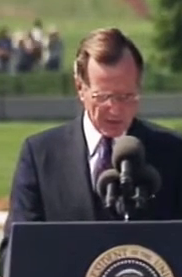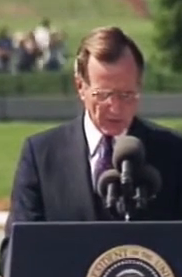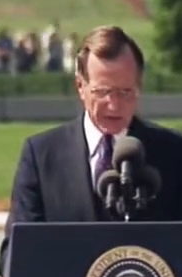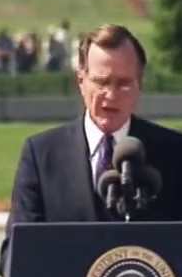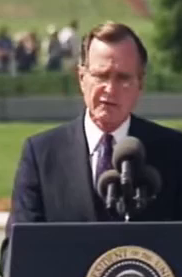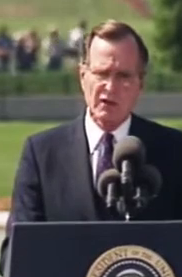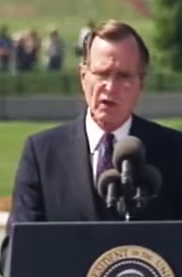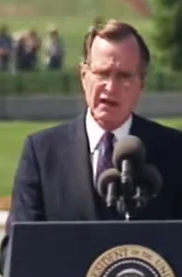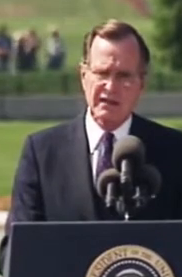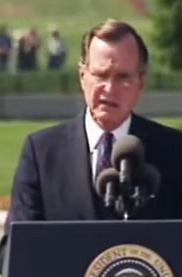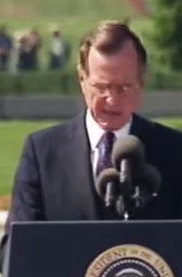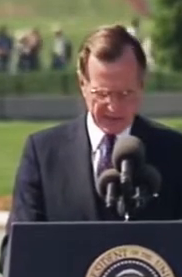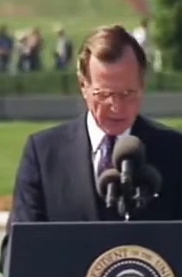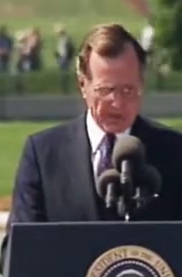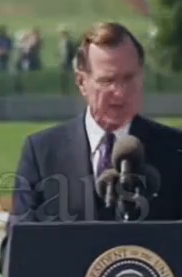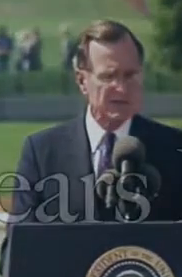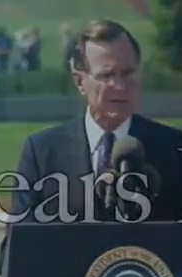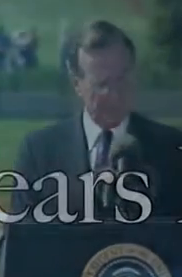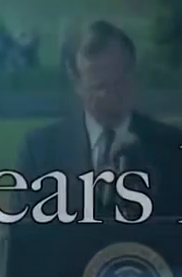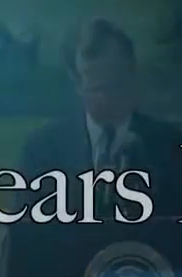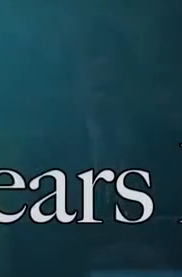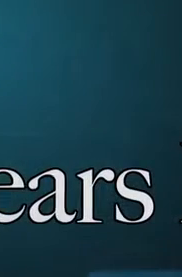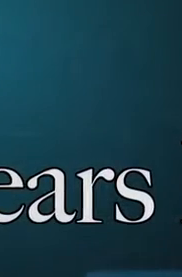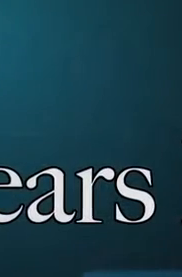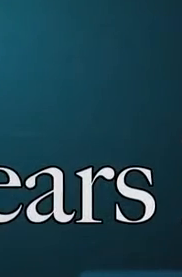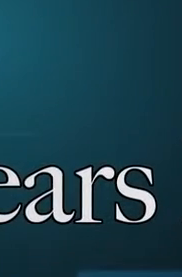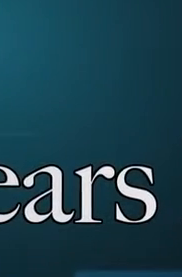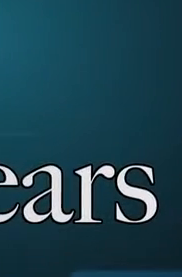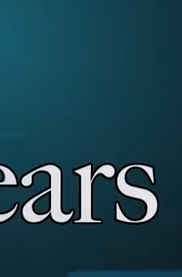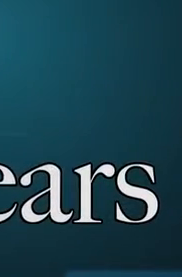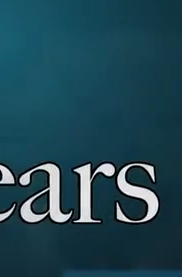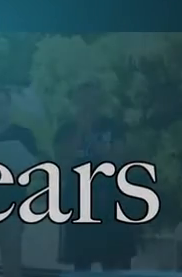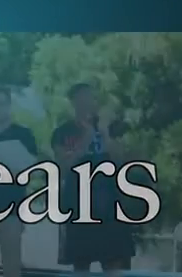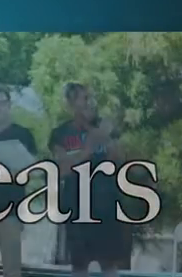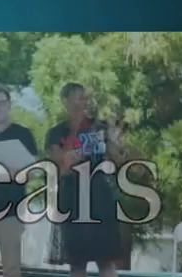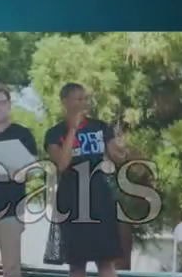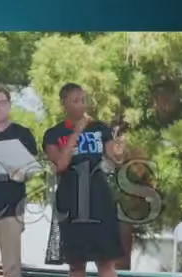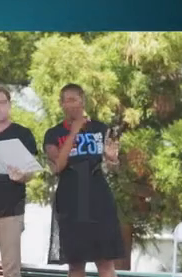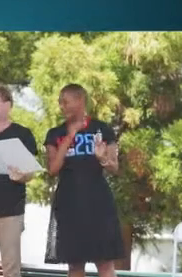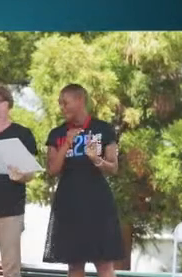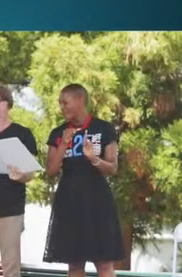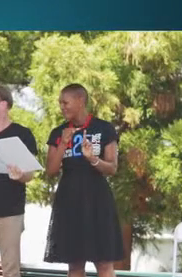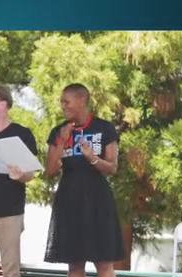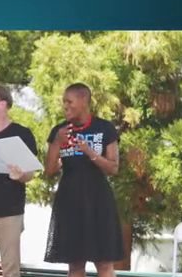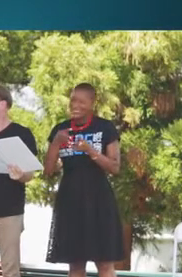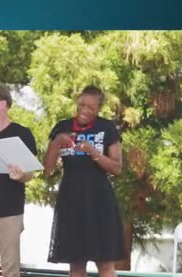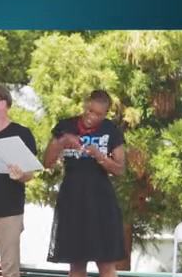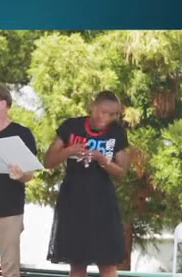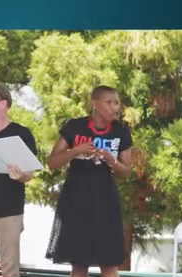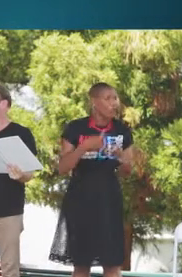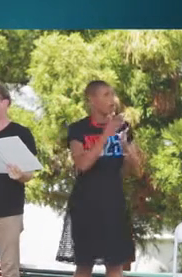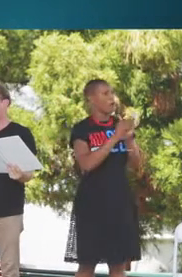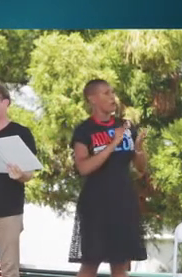bright new era of equality, independence and freedom. Twenty-five years later. The Americans with Disabilities Act